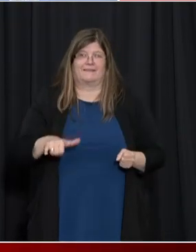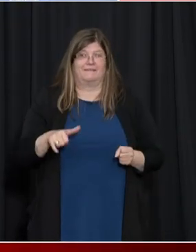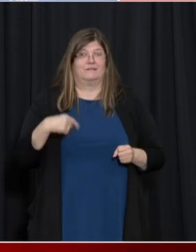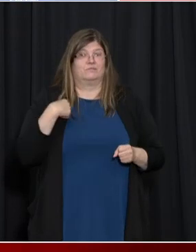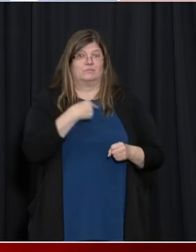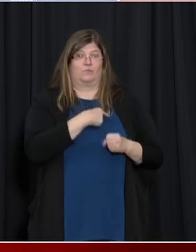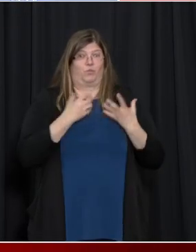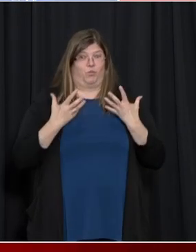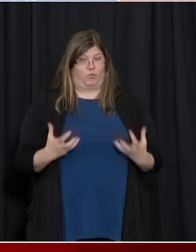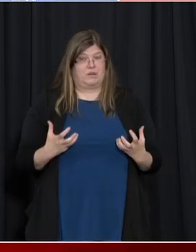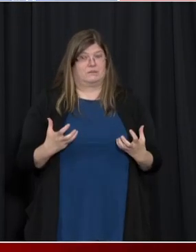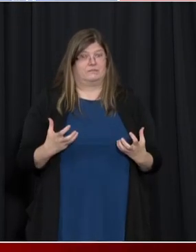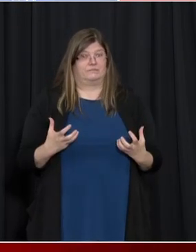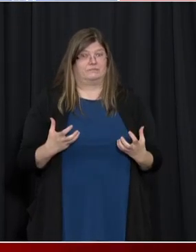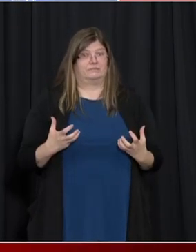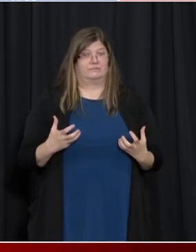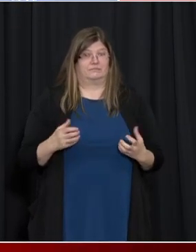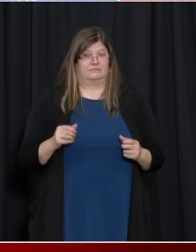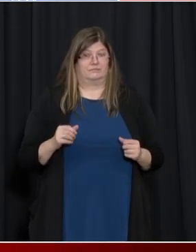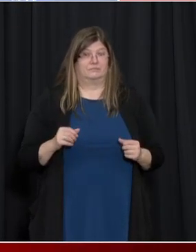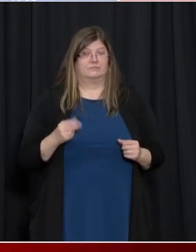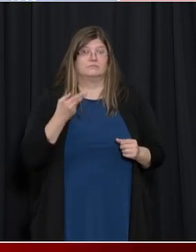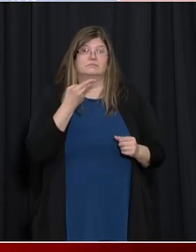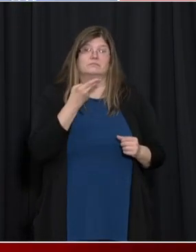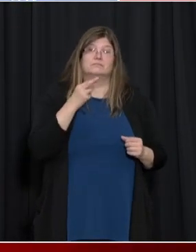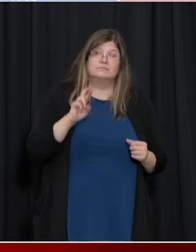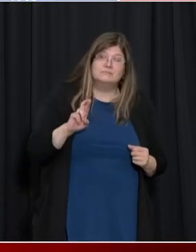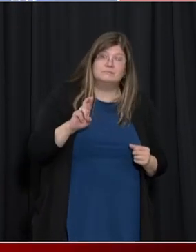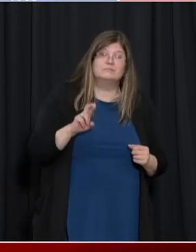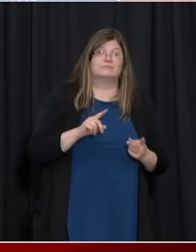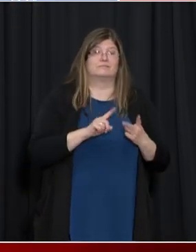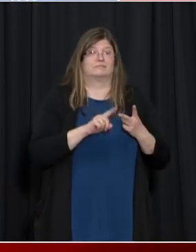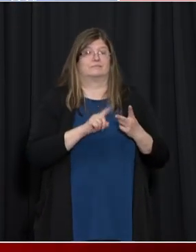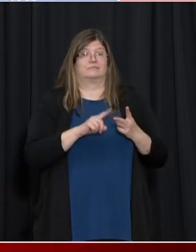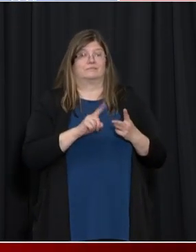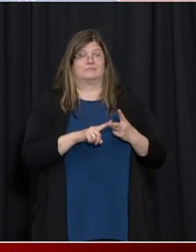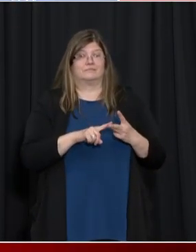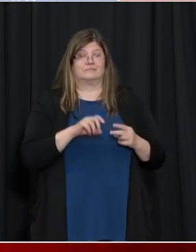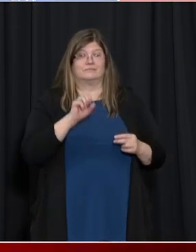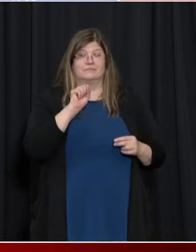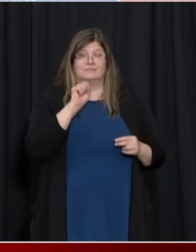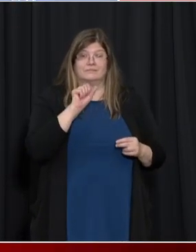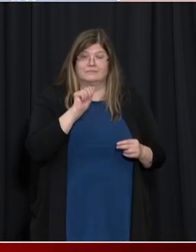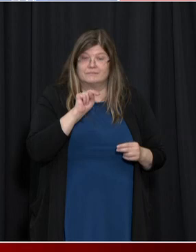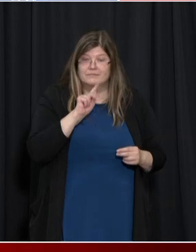want the Senate, and we want the White House to support making D.C. whole.